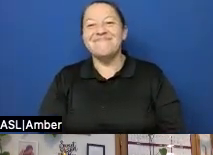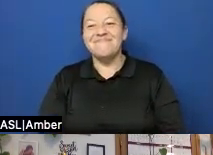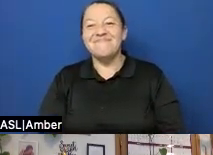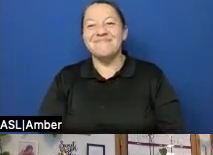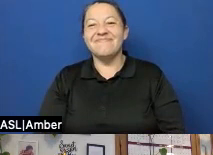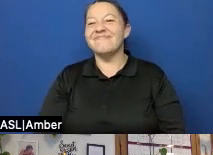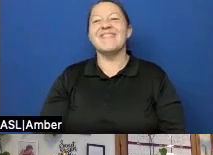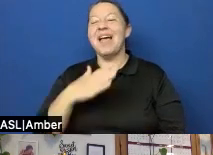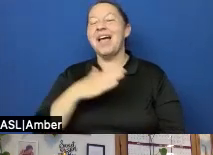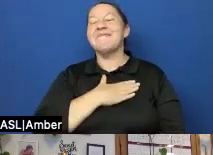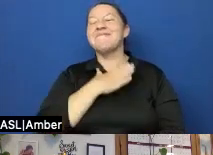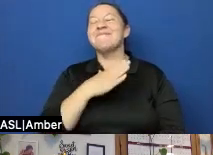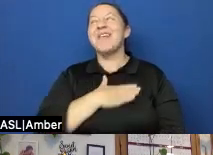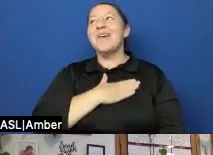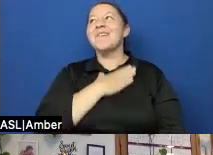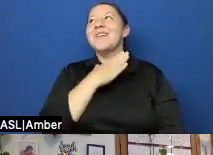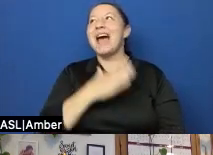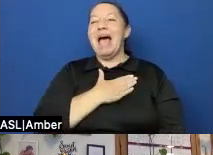Pleases me to no end to say that.